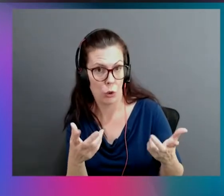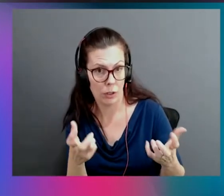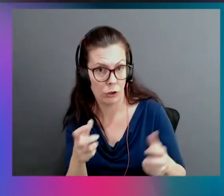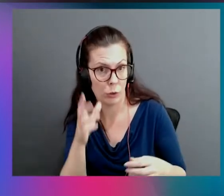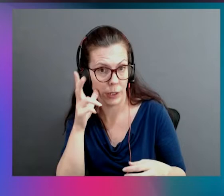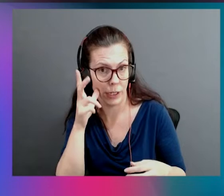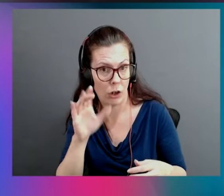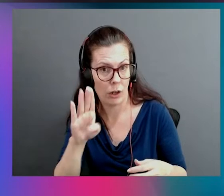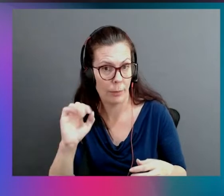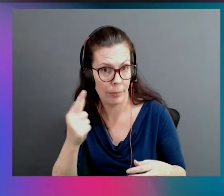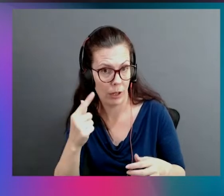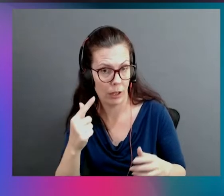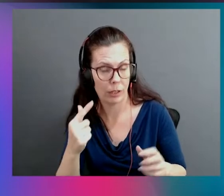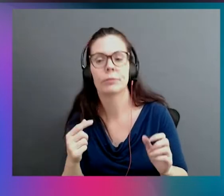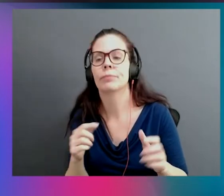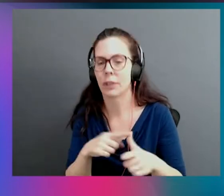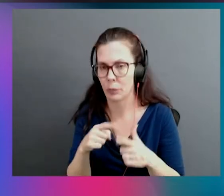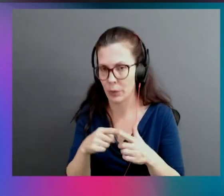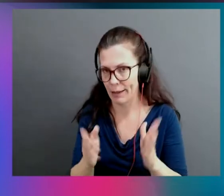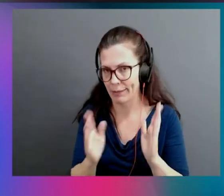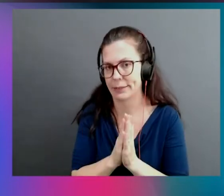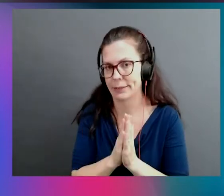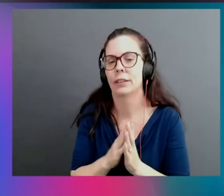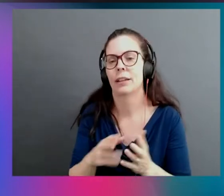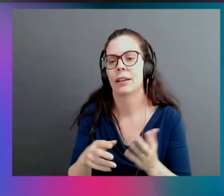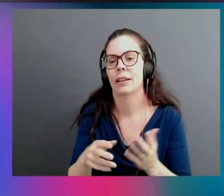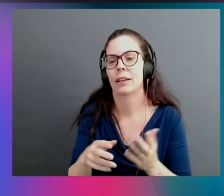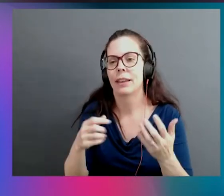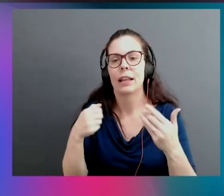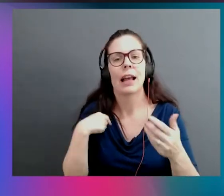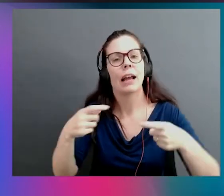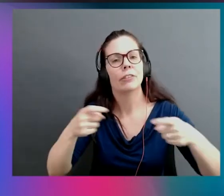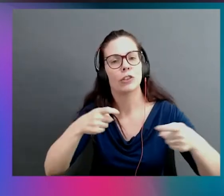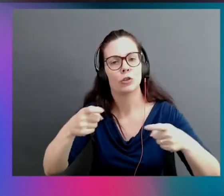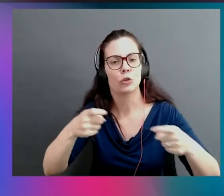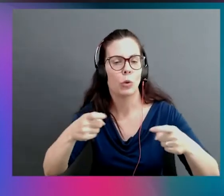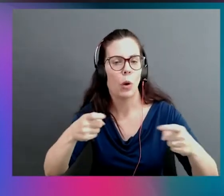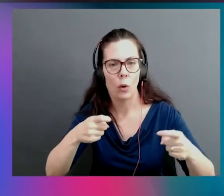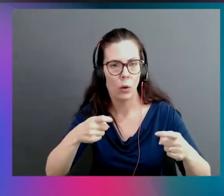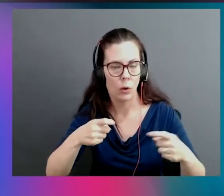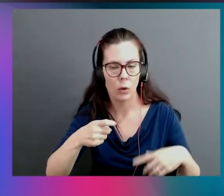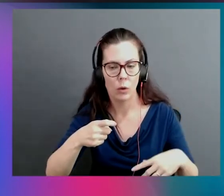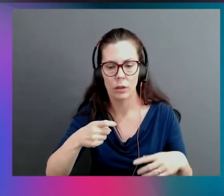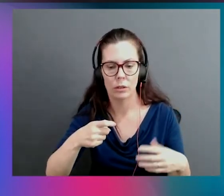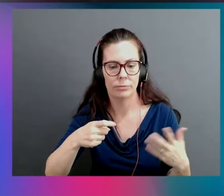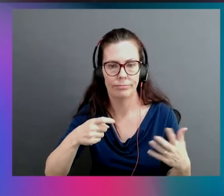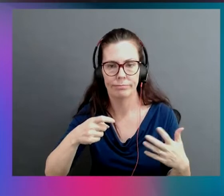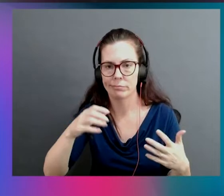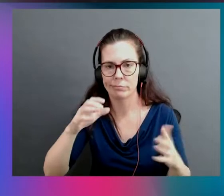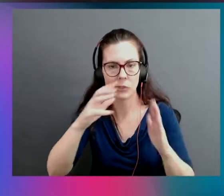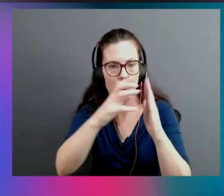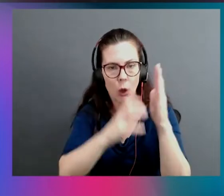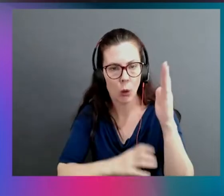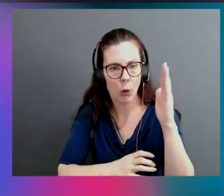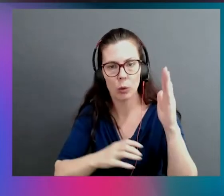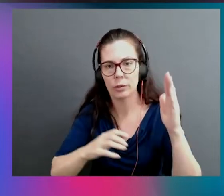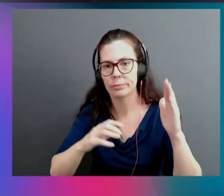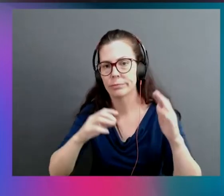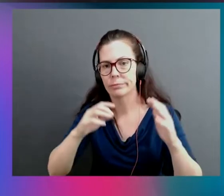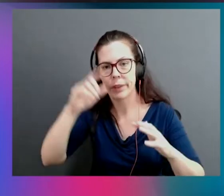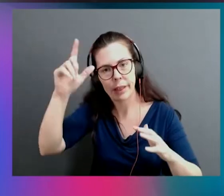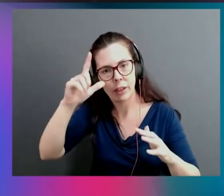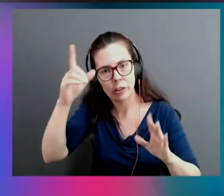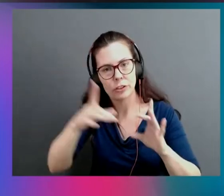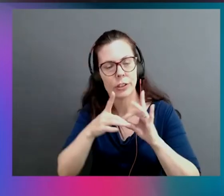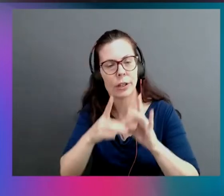Okay. And then I've got some little control code here, some logic here around like